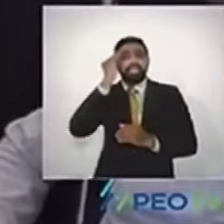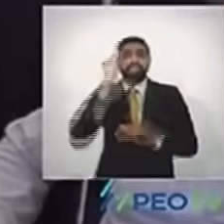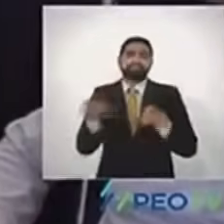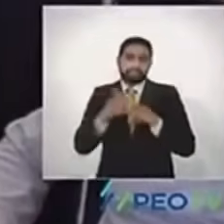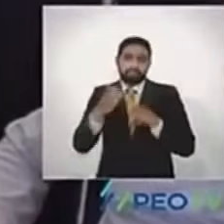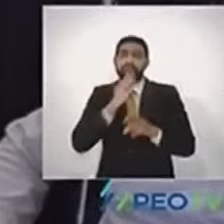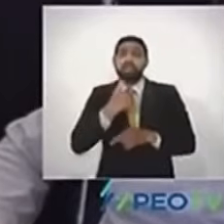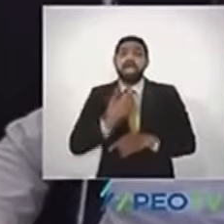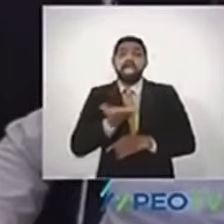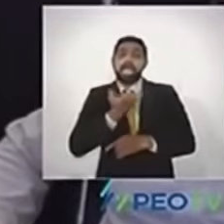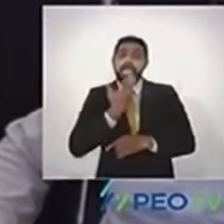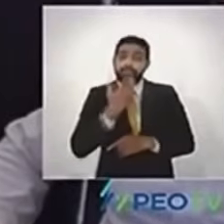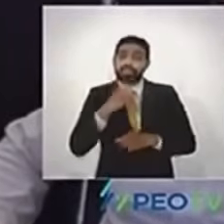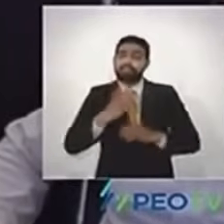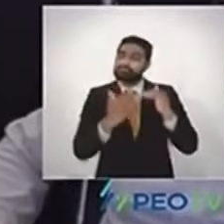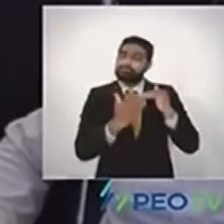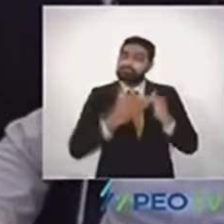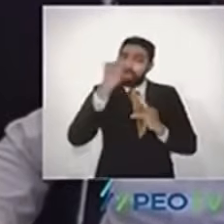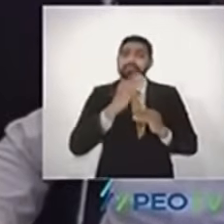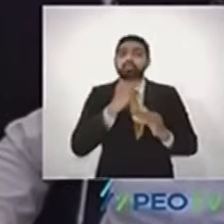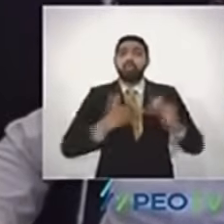highest number of homeless people.